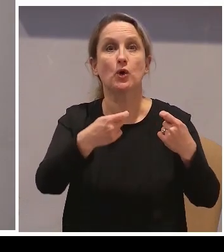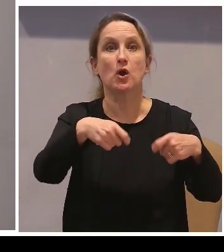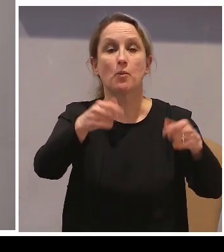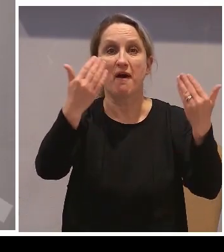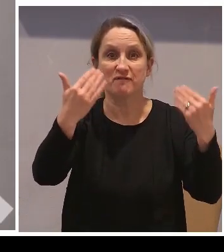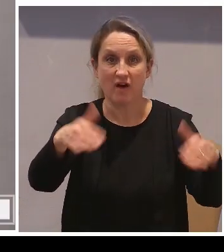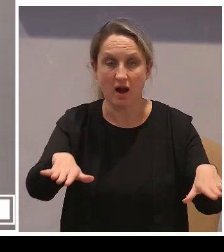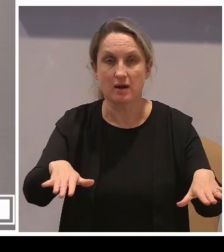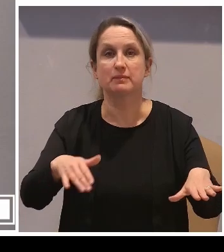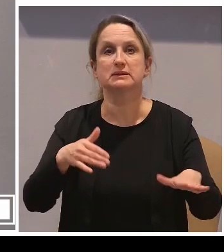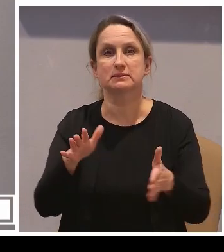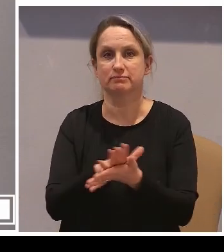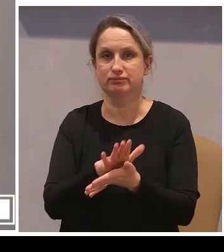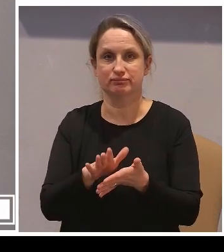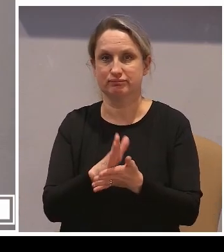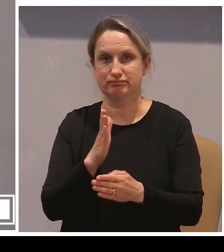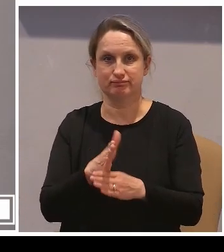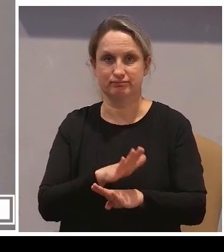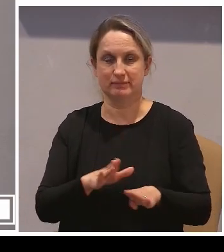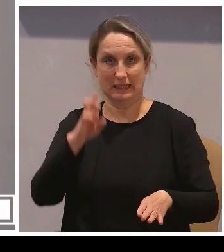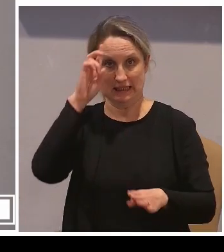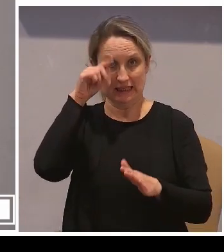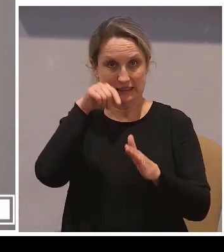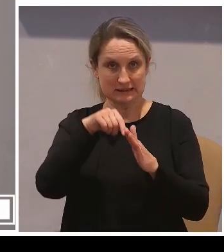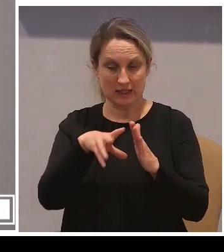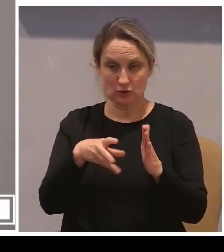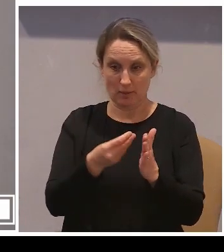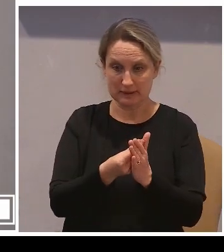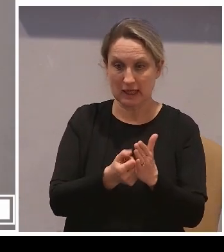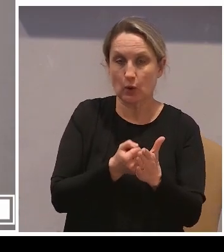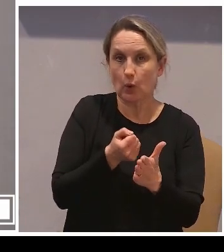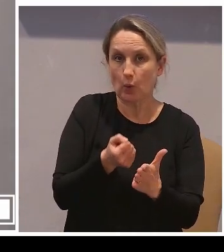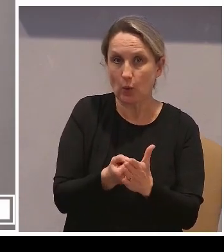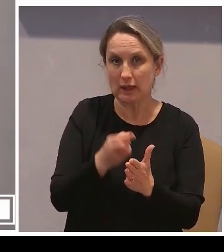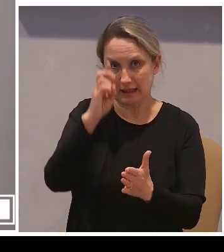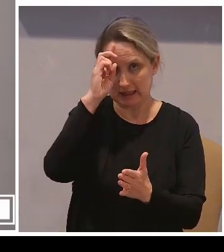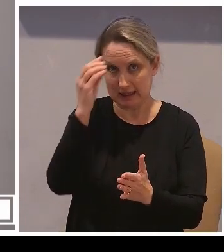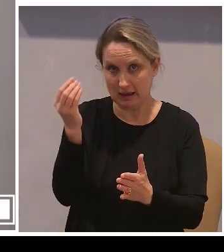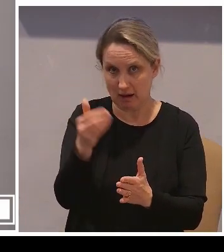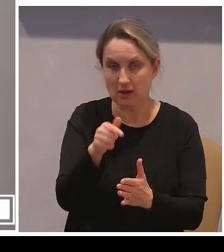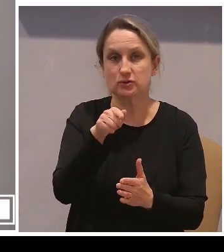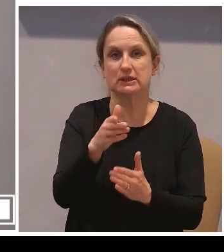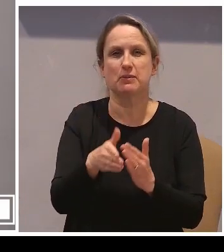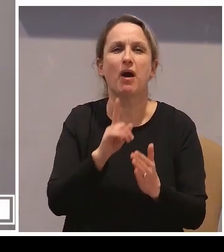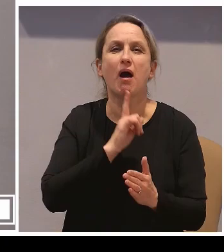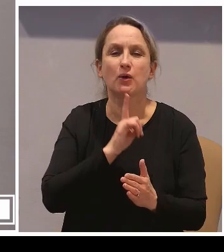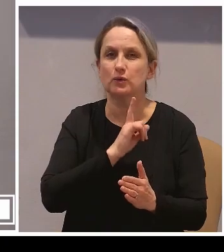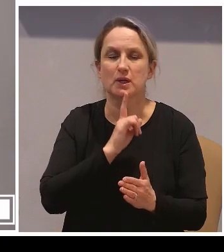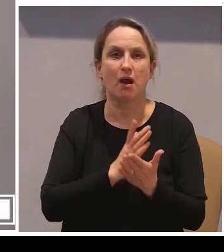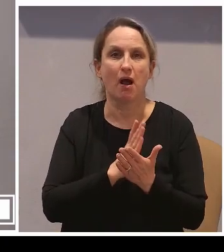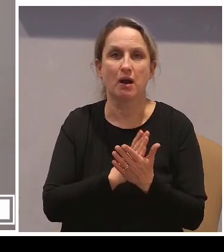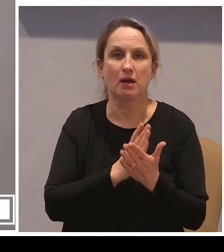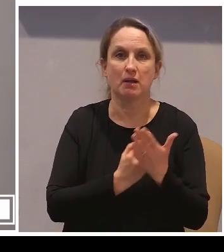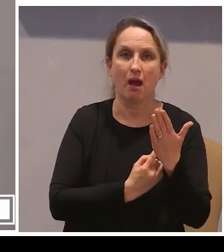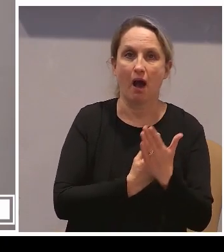are concluded when a drug receives its market authorization or will slightly